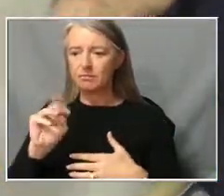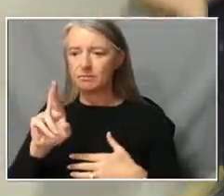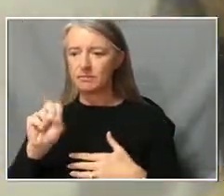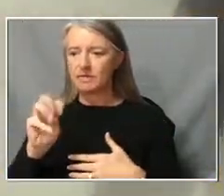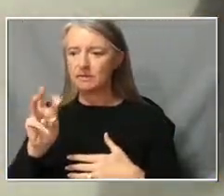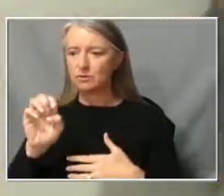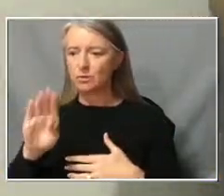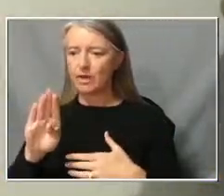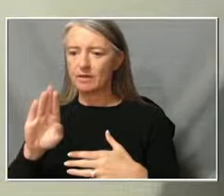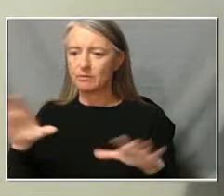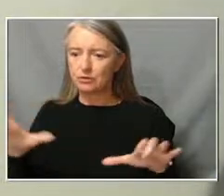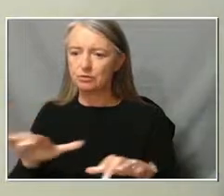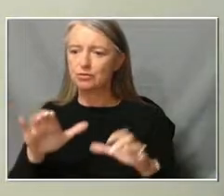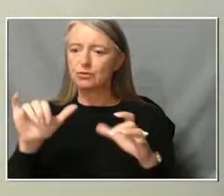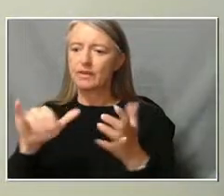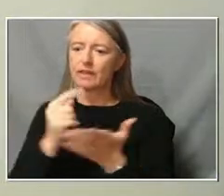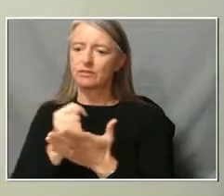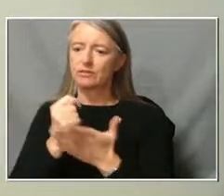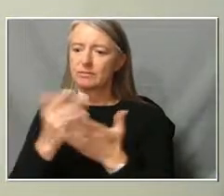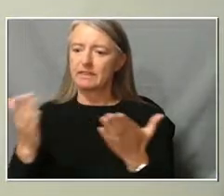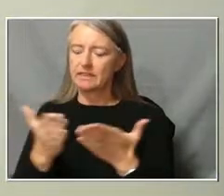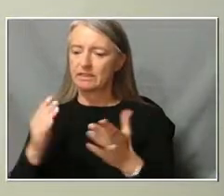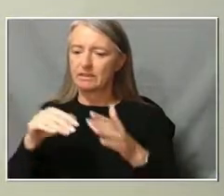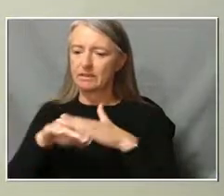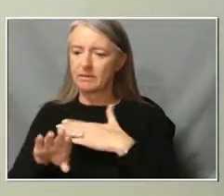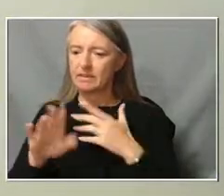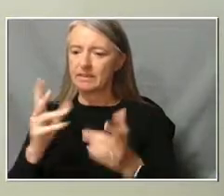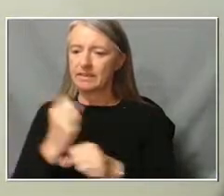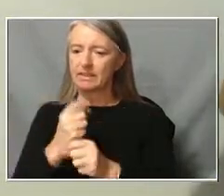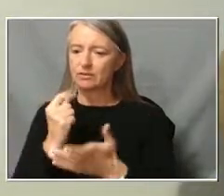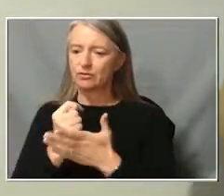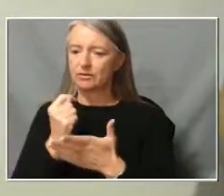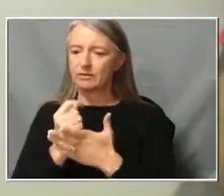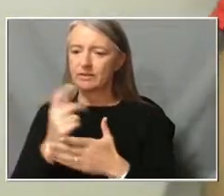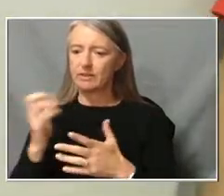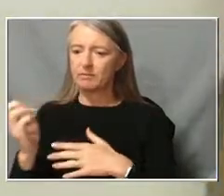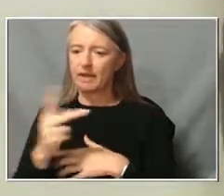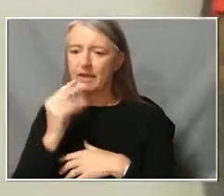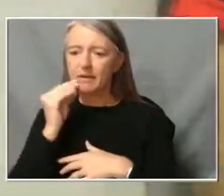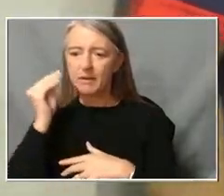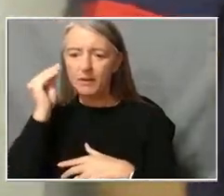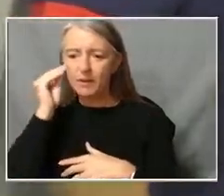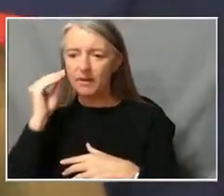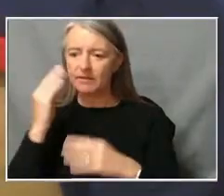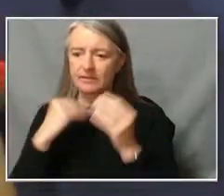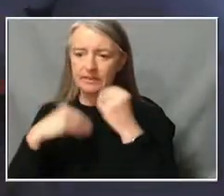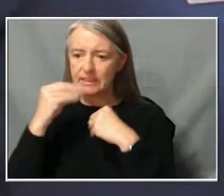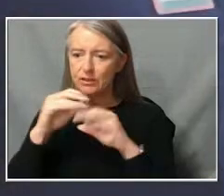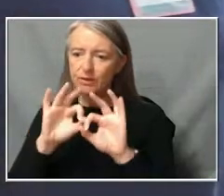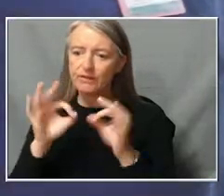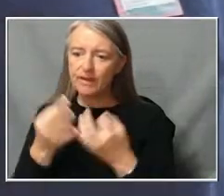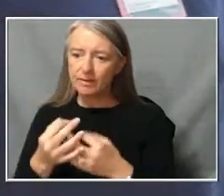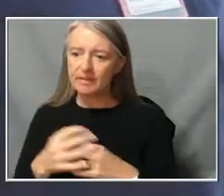this here and that she was able to come in, get her treatment, and then go back home and have dinner with her family.